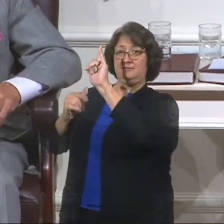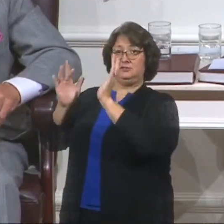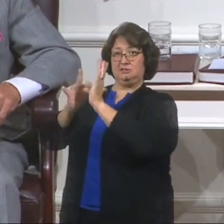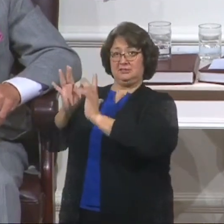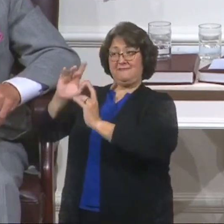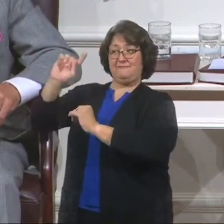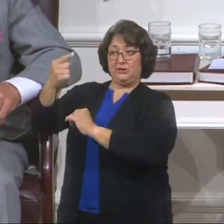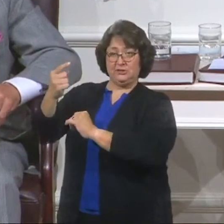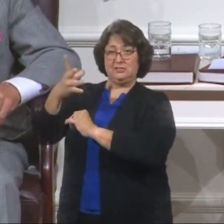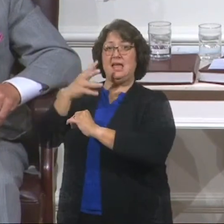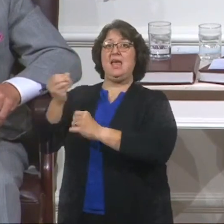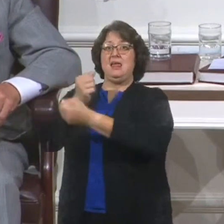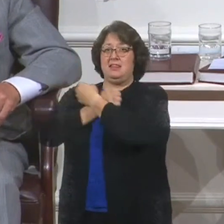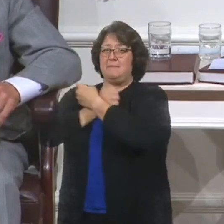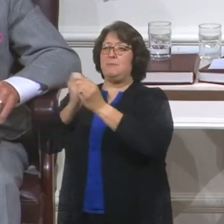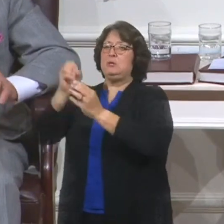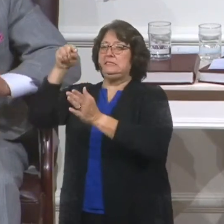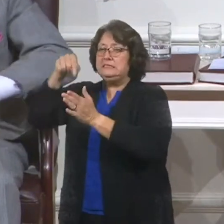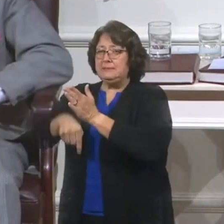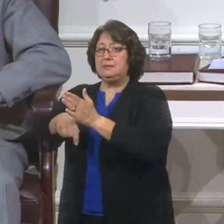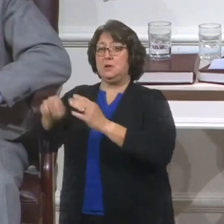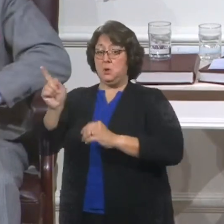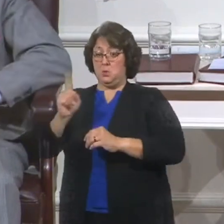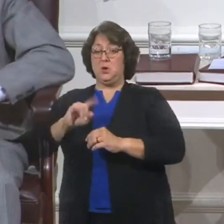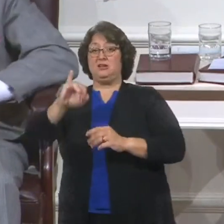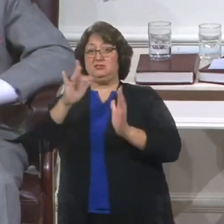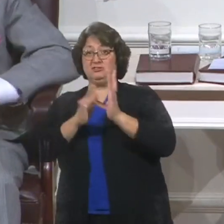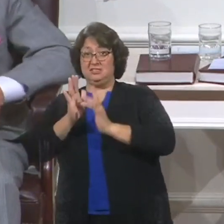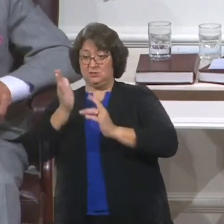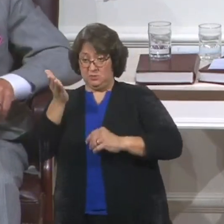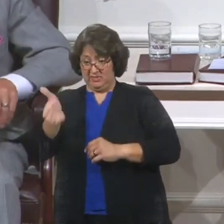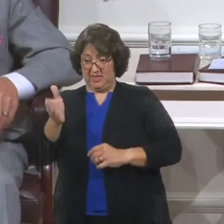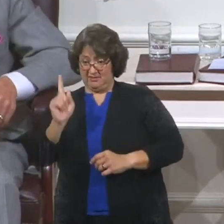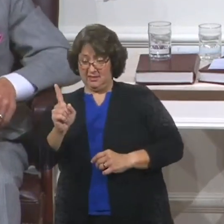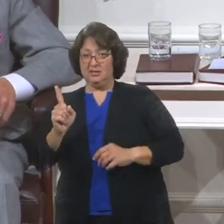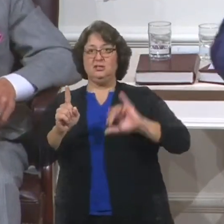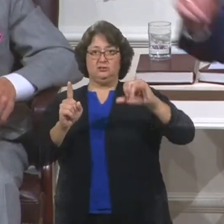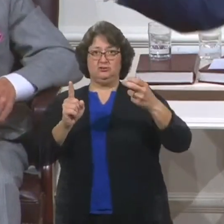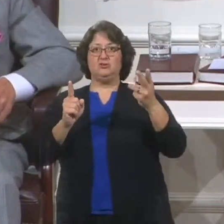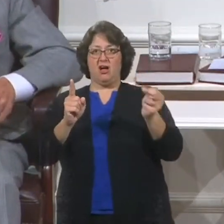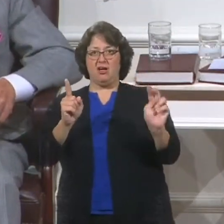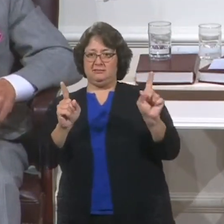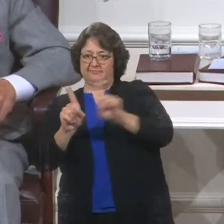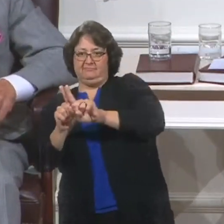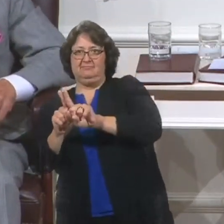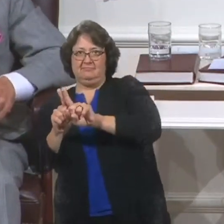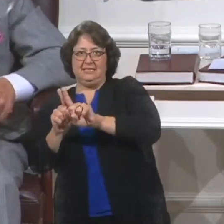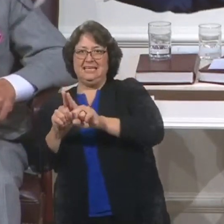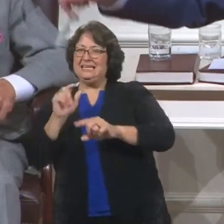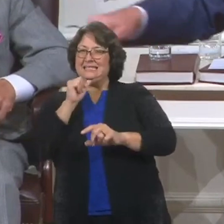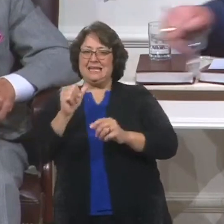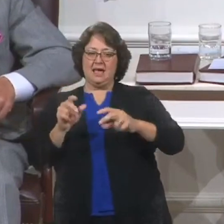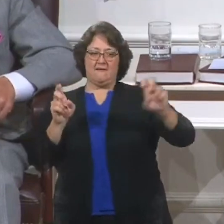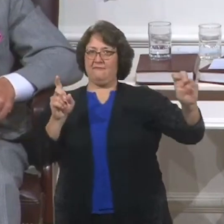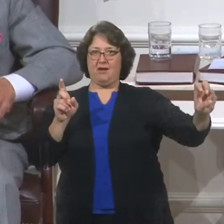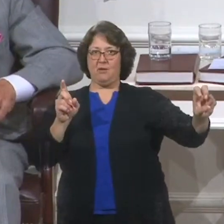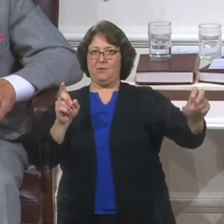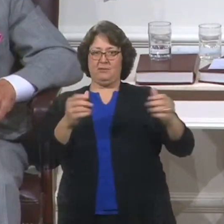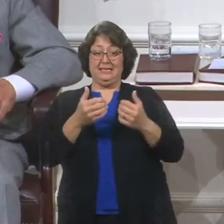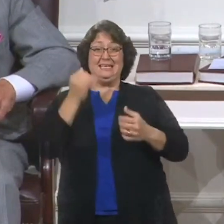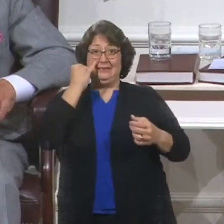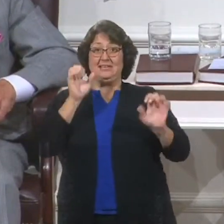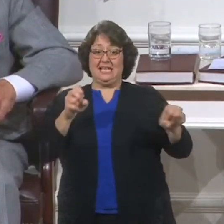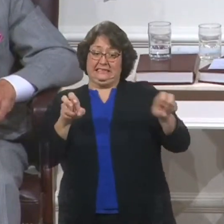him most deeply. Because wherever Jesus was, John was. John wasn't going to be sitting at the end of the table if he could have had a seat